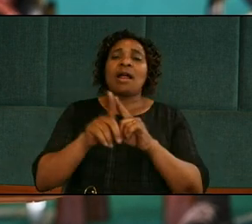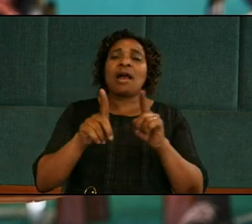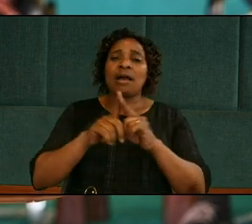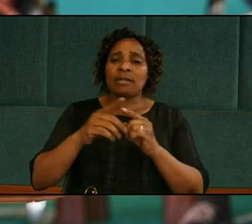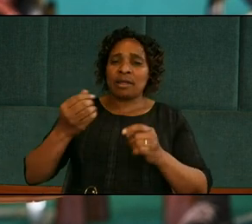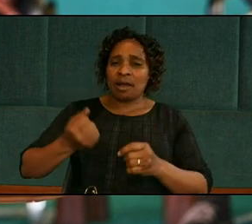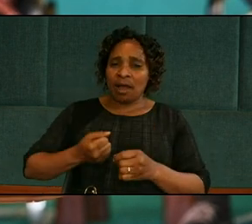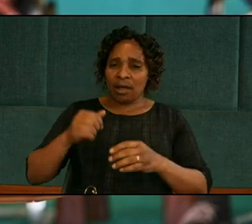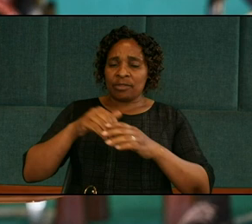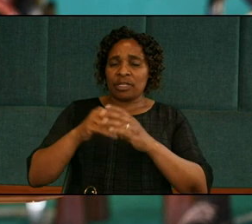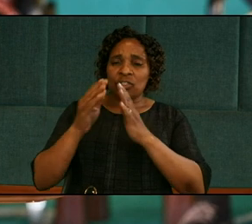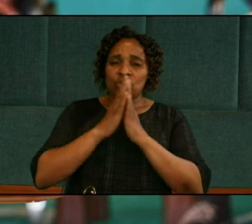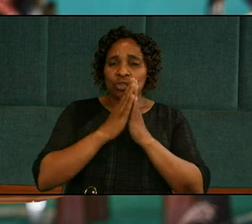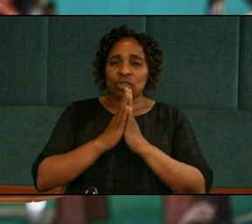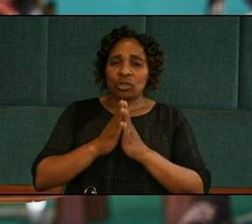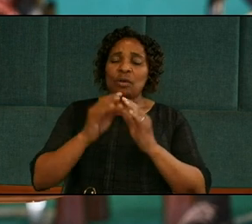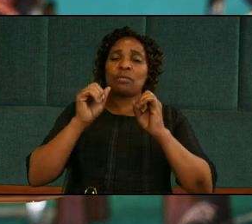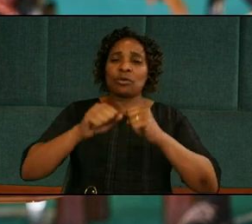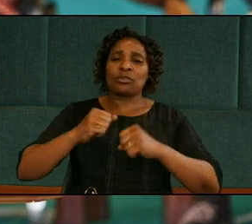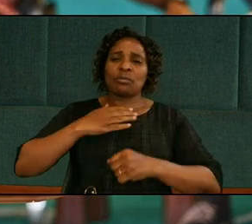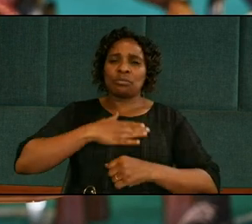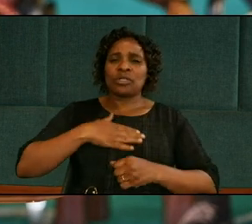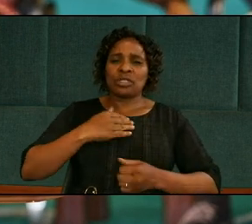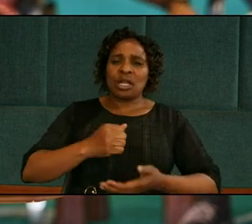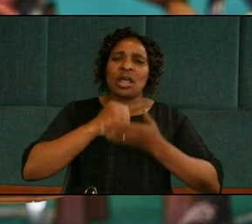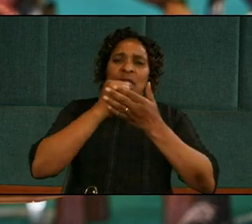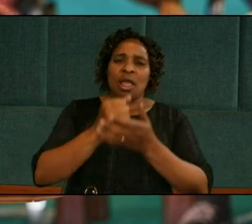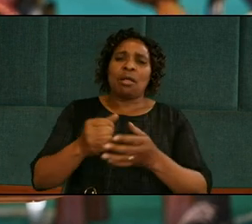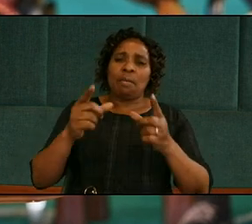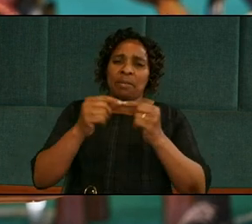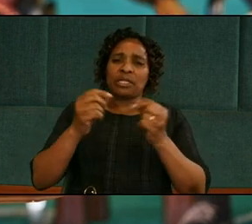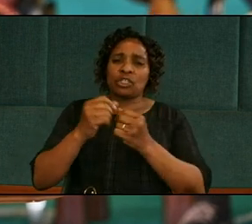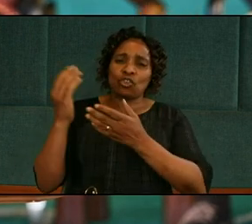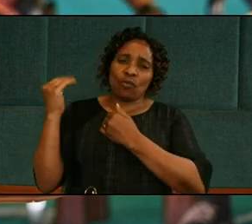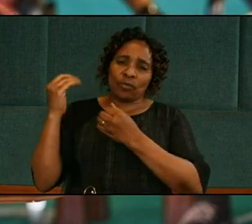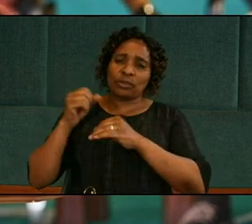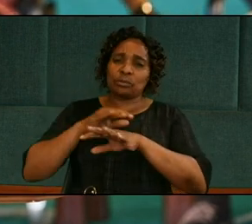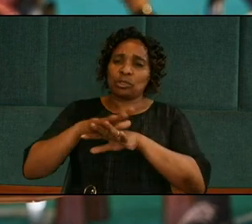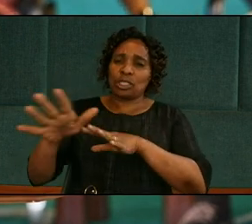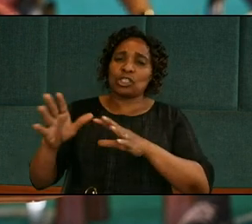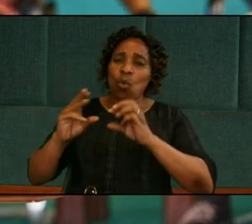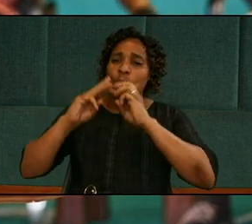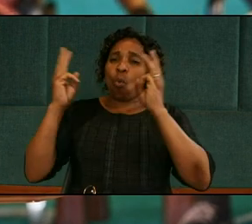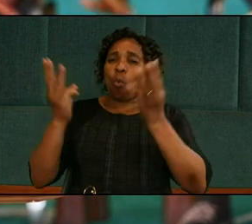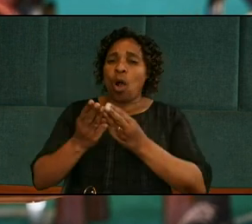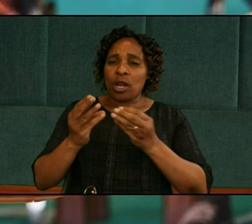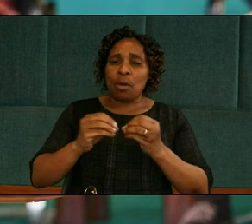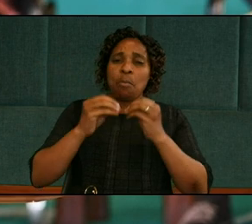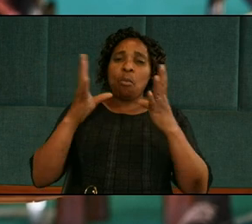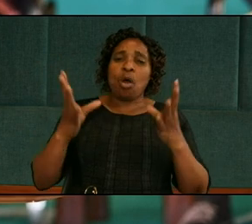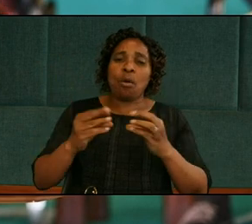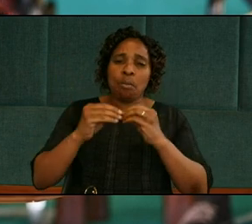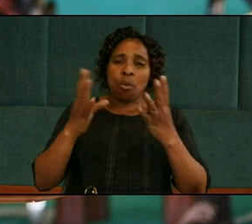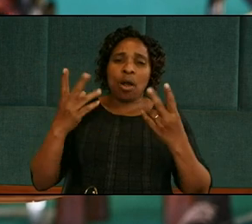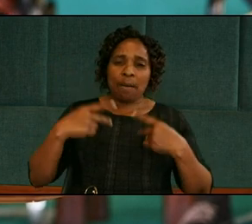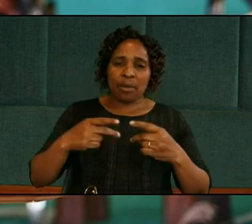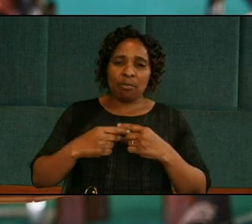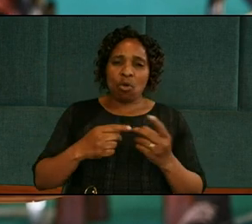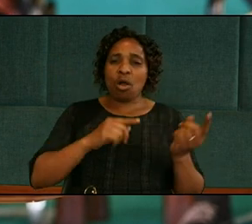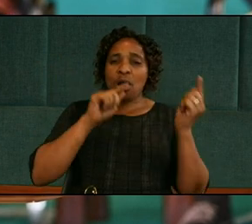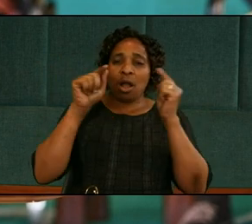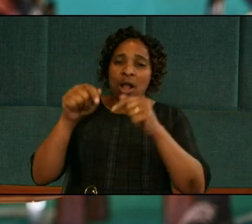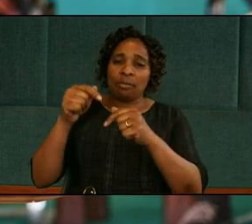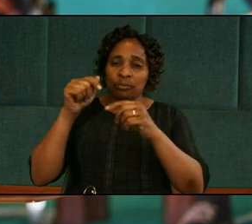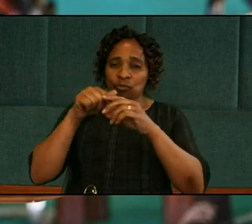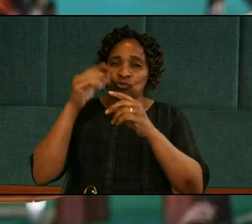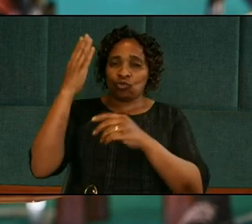like the girl in this story, that you may please help your message of hope spread around the world so that more and more people may come to you. We pray for